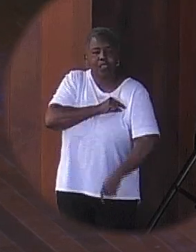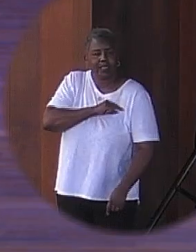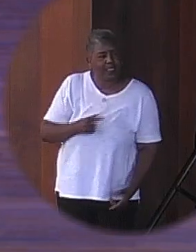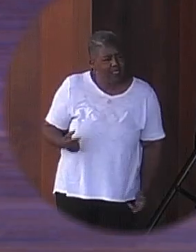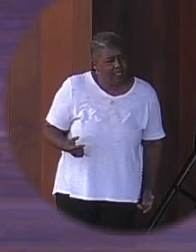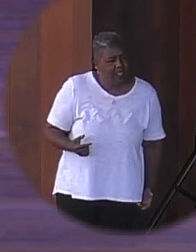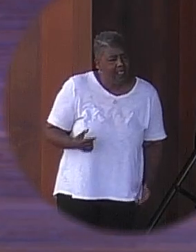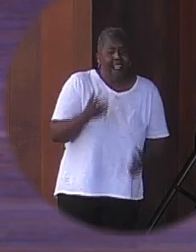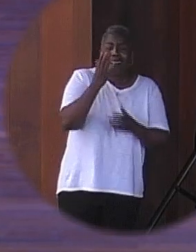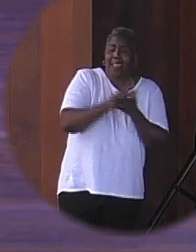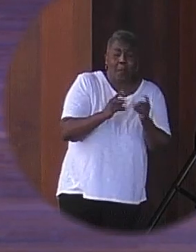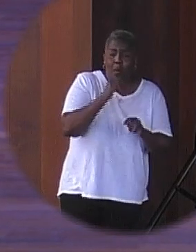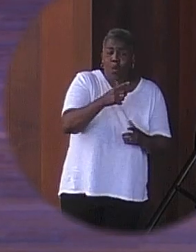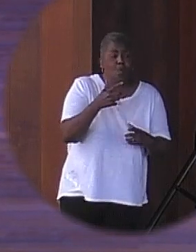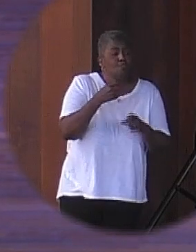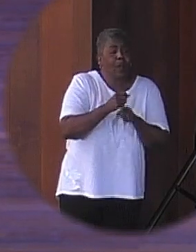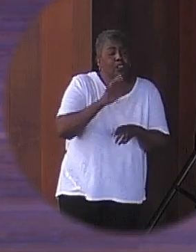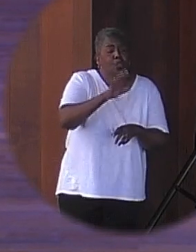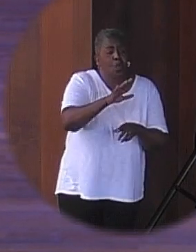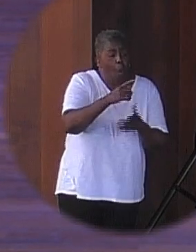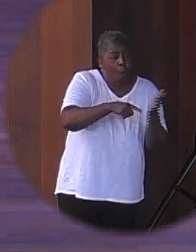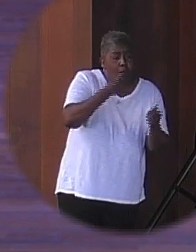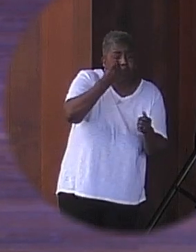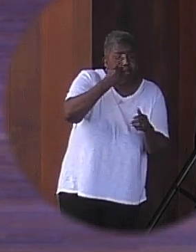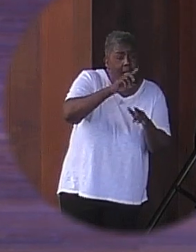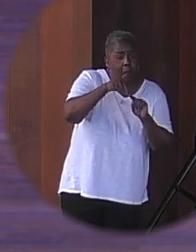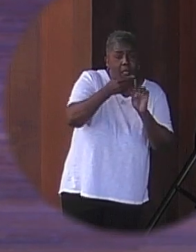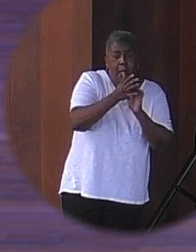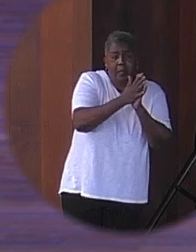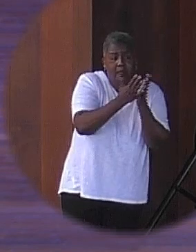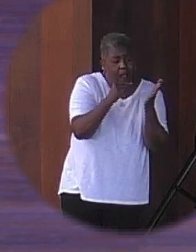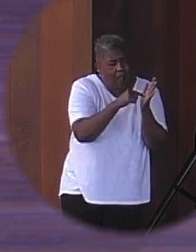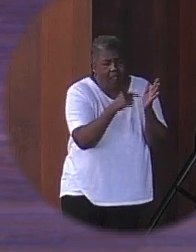And there are folk that don't even trust your interpretation of Bible anymore.